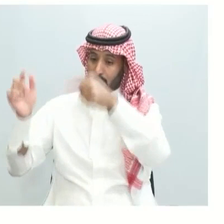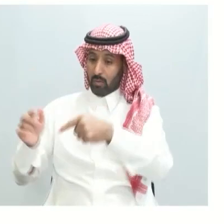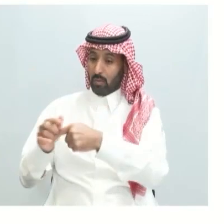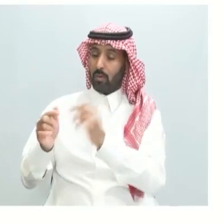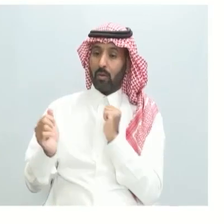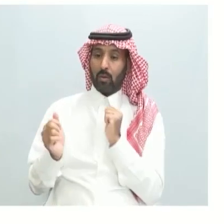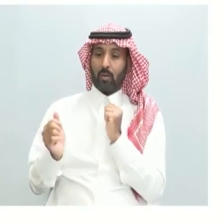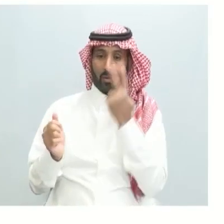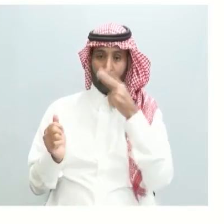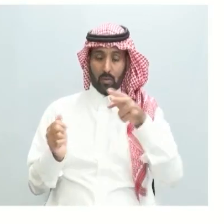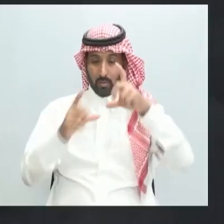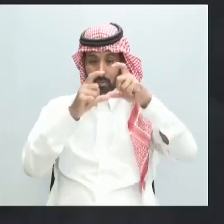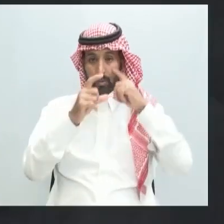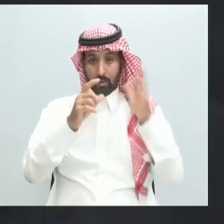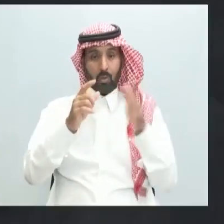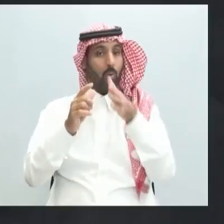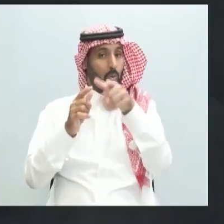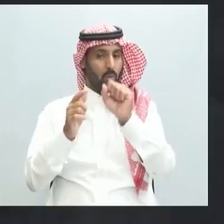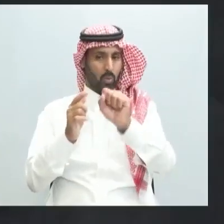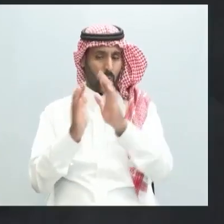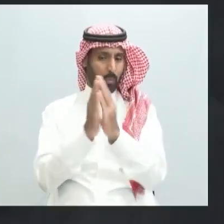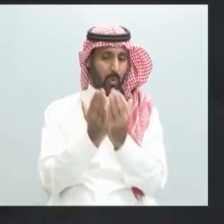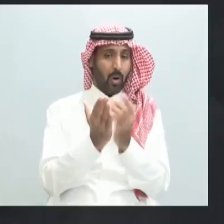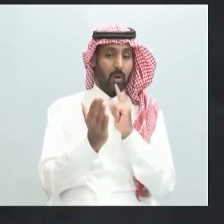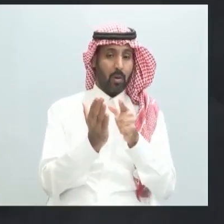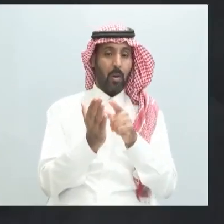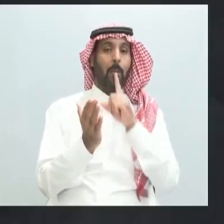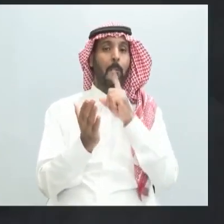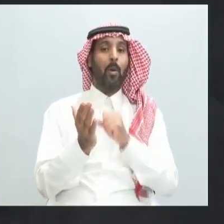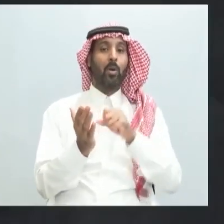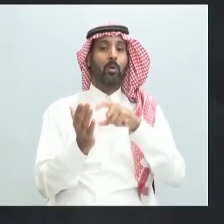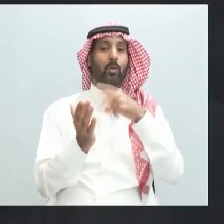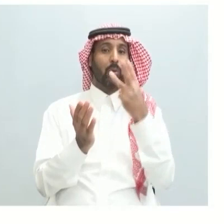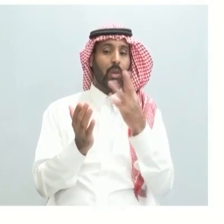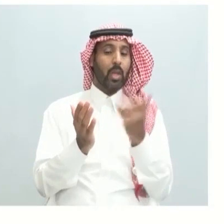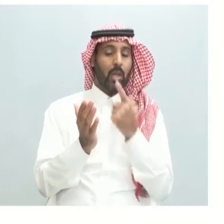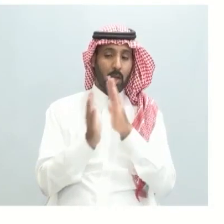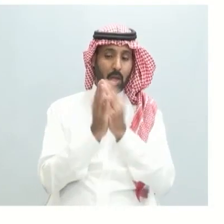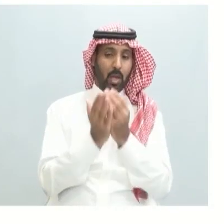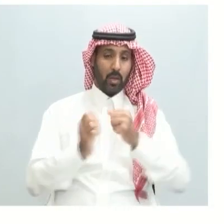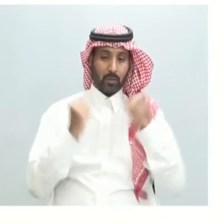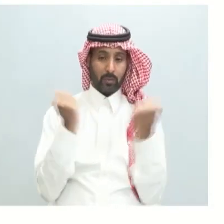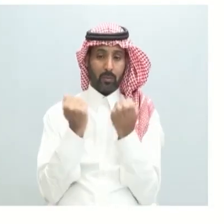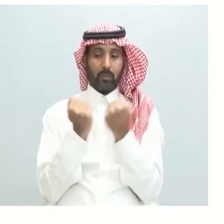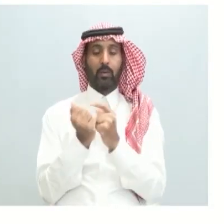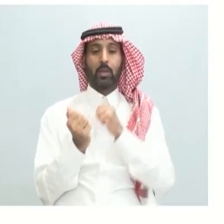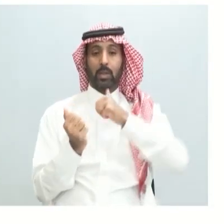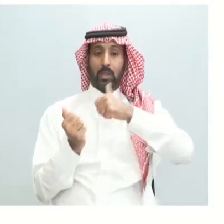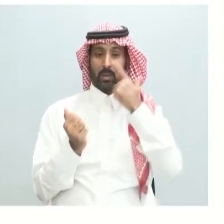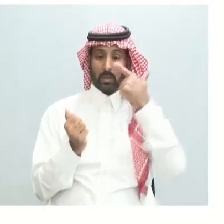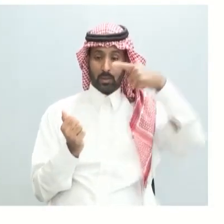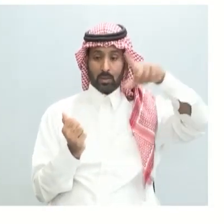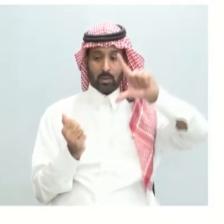objects. Of course, you can see the picture in your book. If you open your book, page 103, exercise L, you will see the